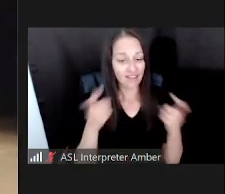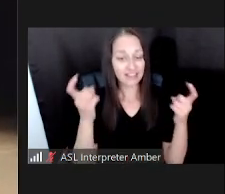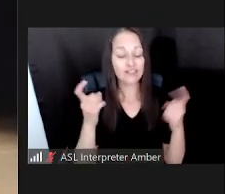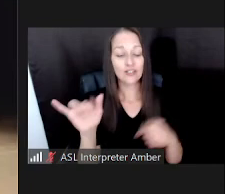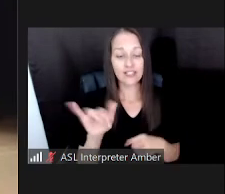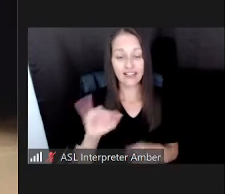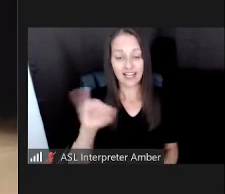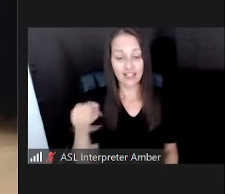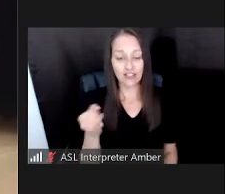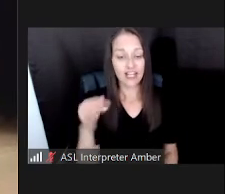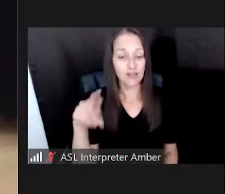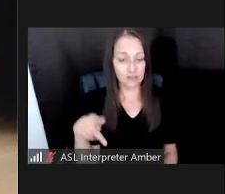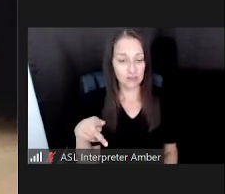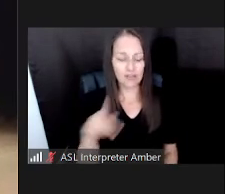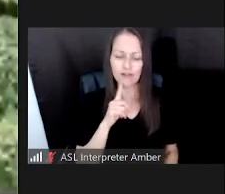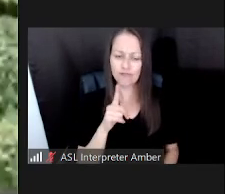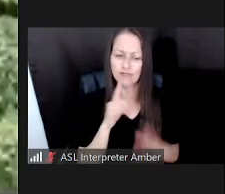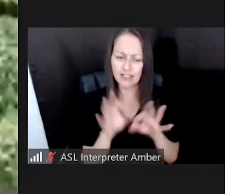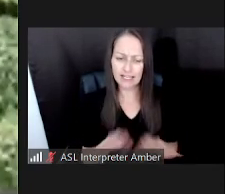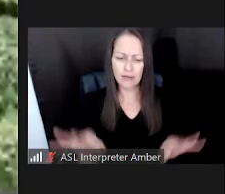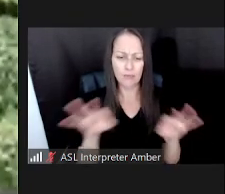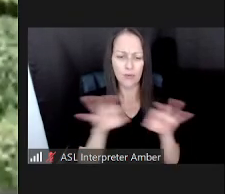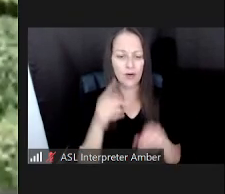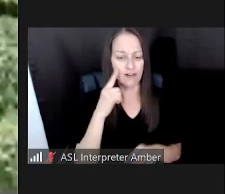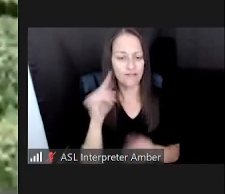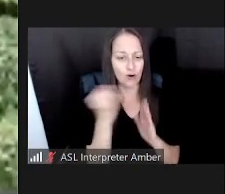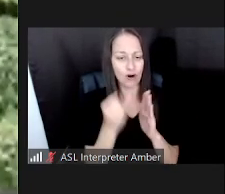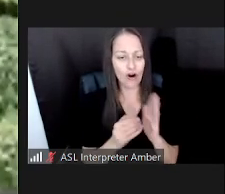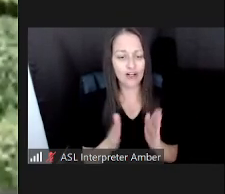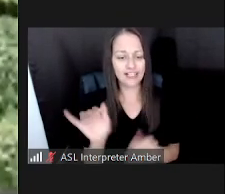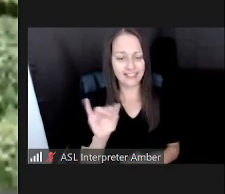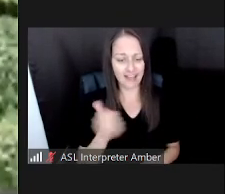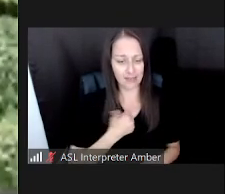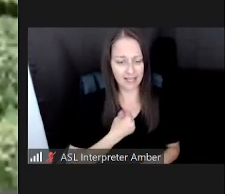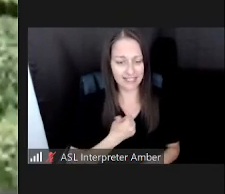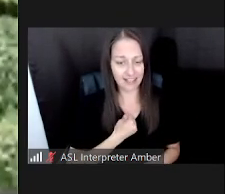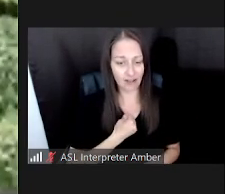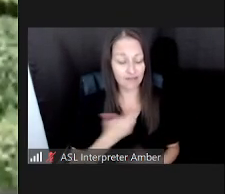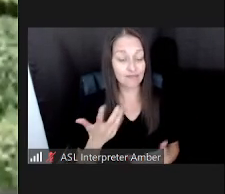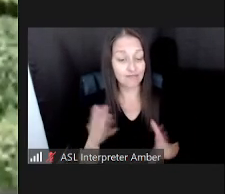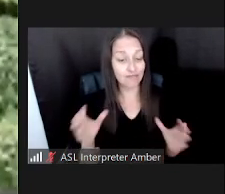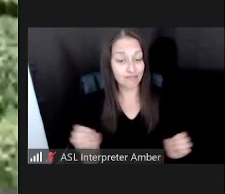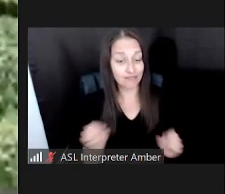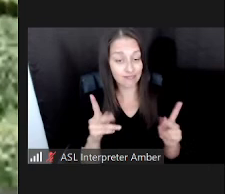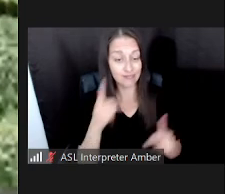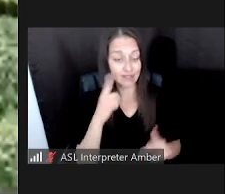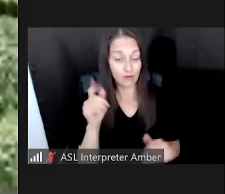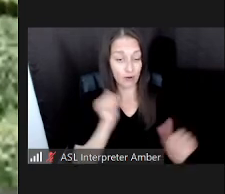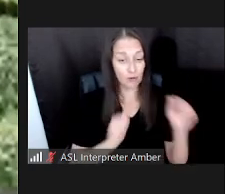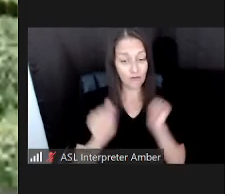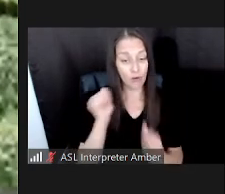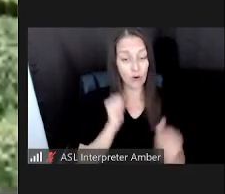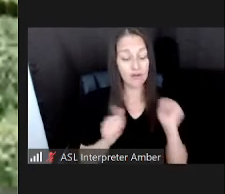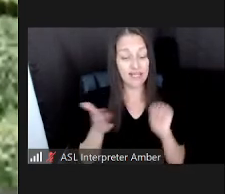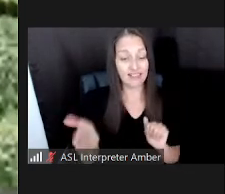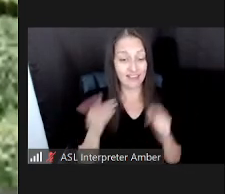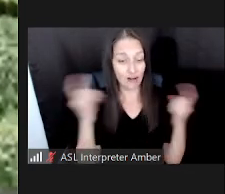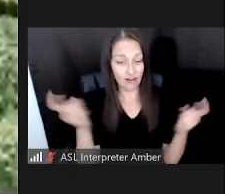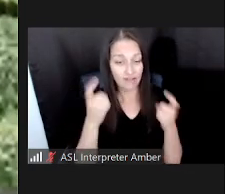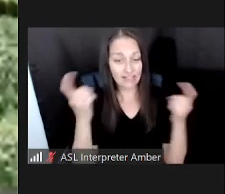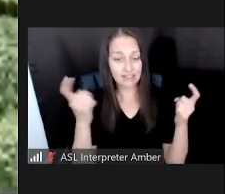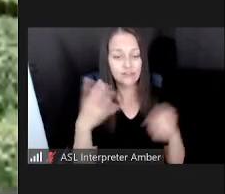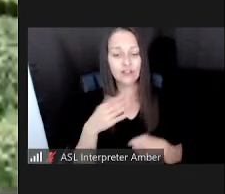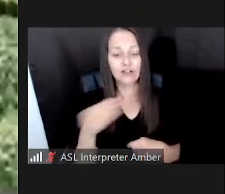just so important to artists like myself, both as an opportunity to perform in a festival and allow your work to